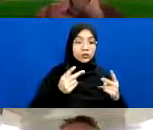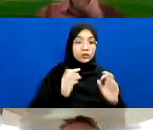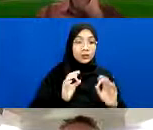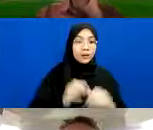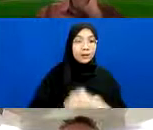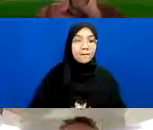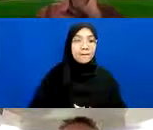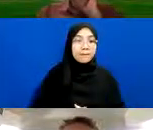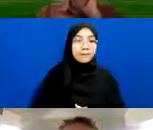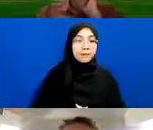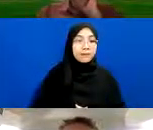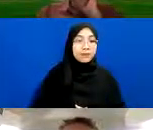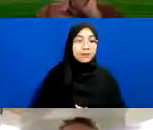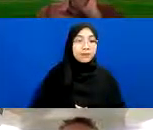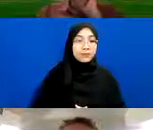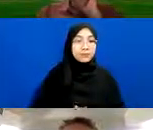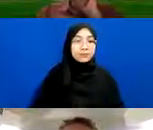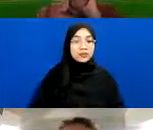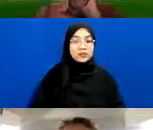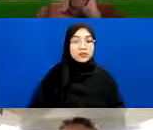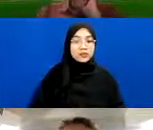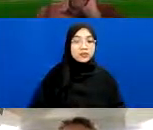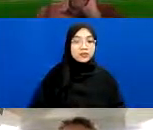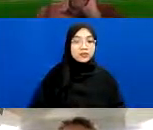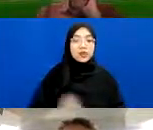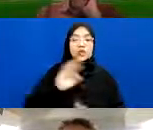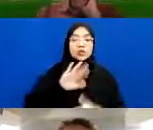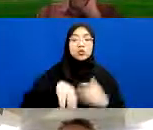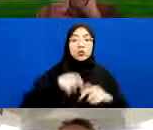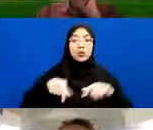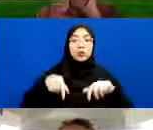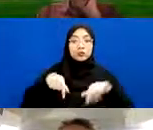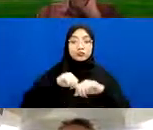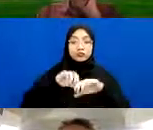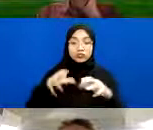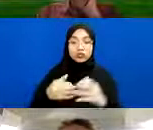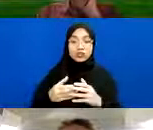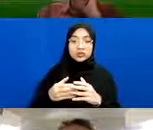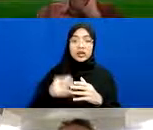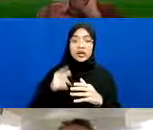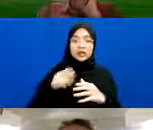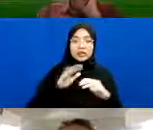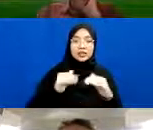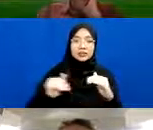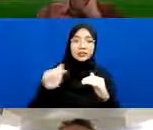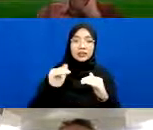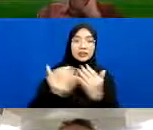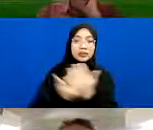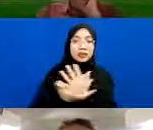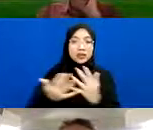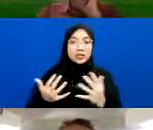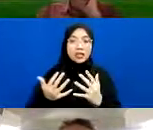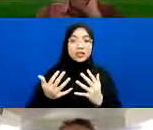Everyone around the globe from all walks of life, including those living in Indonesia, Malaysia, and Australia, have been greatly